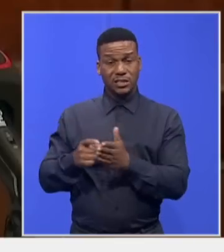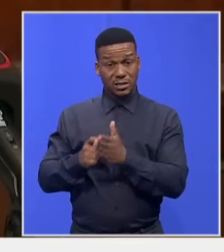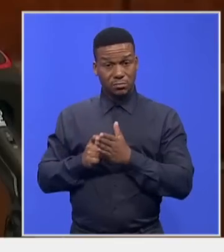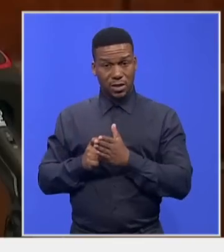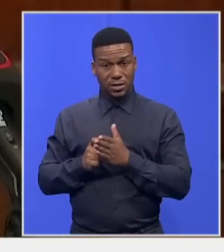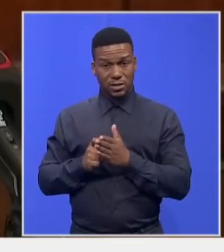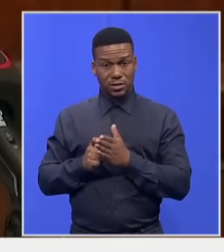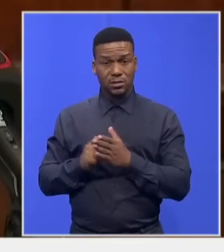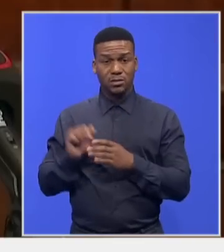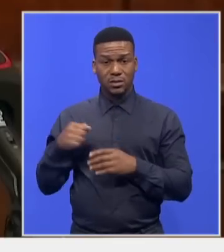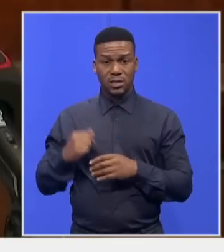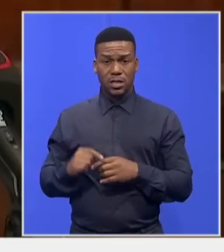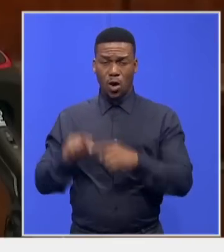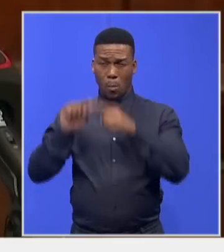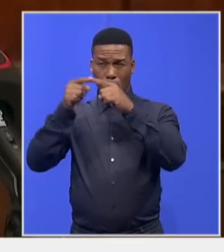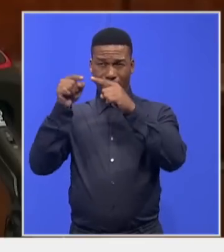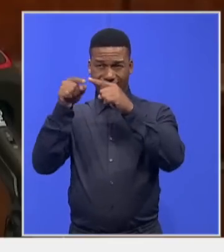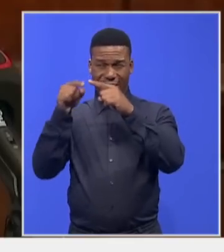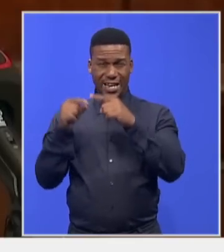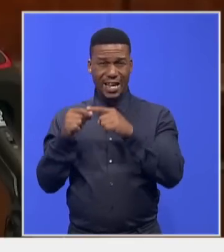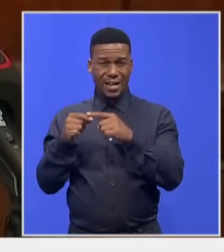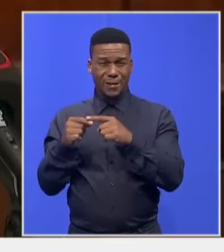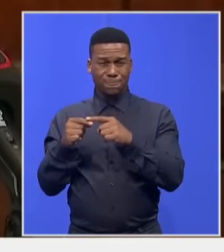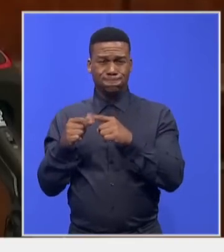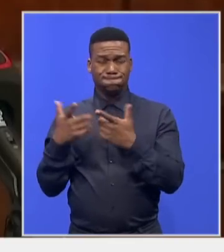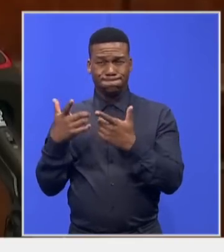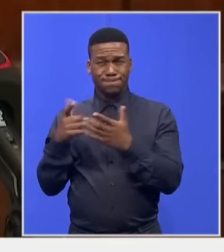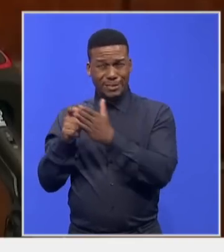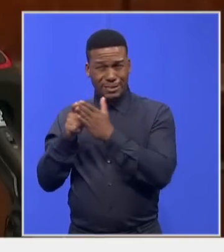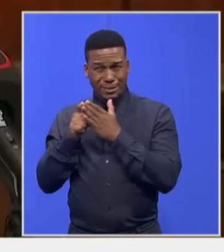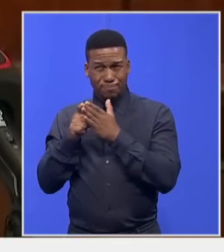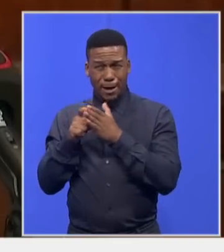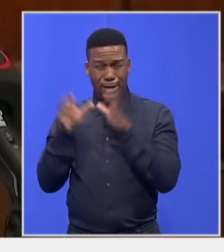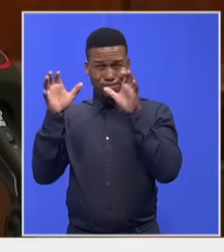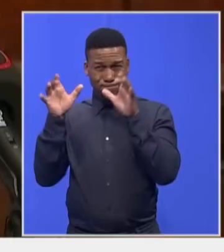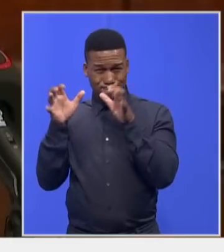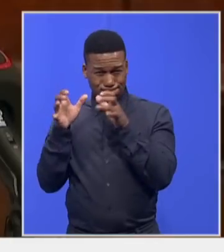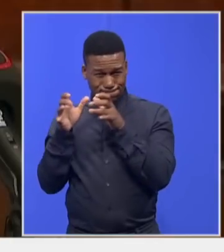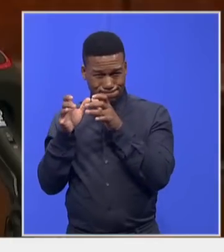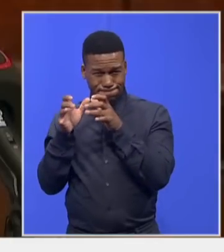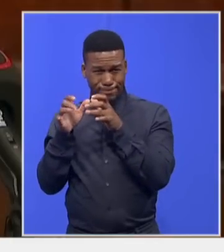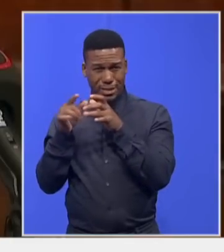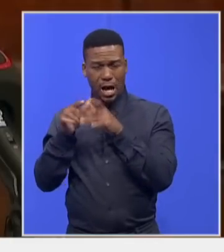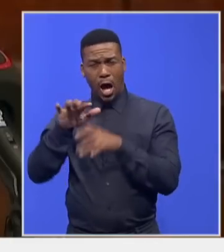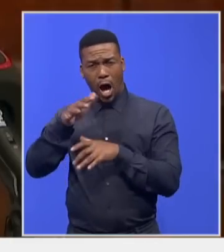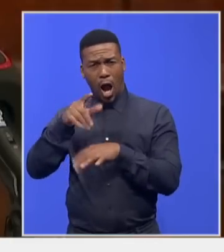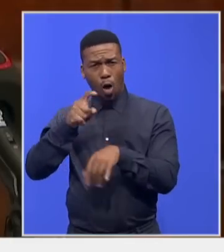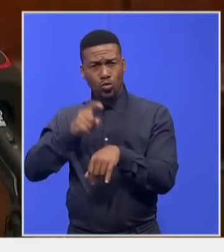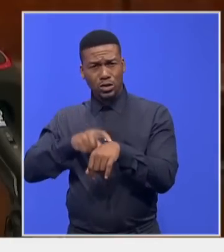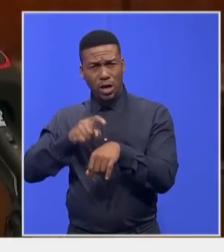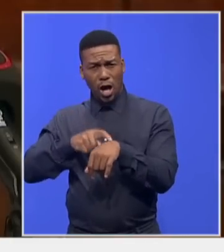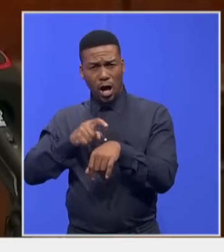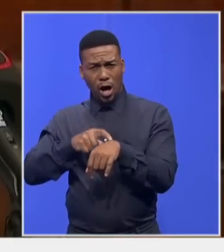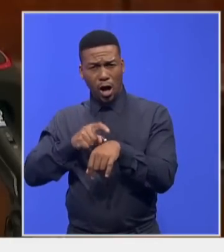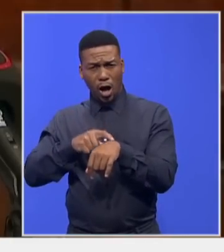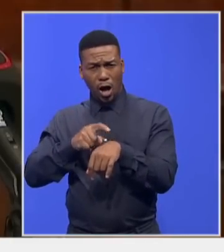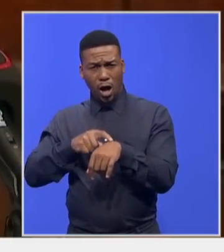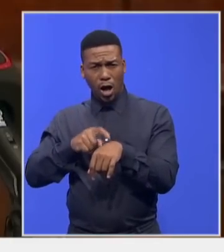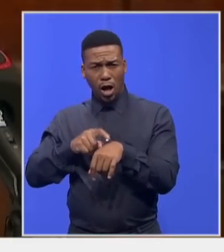demand on generation. And that is typically around the period between